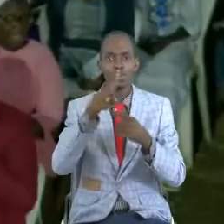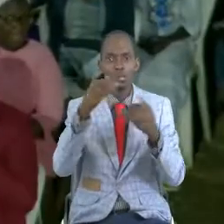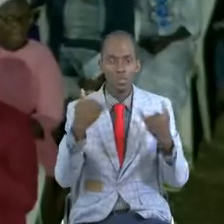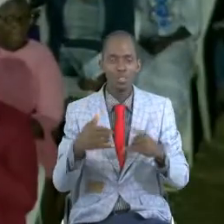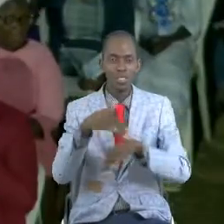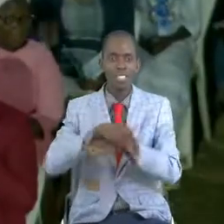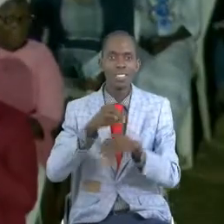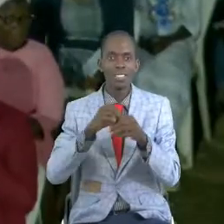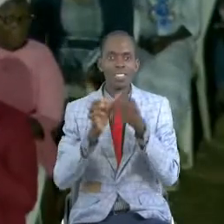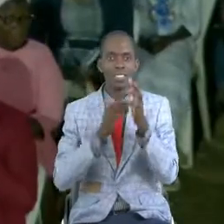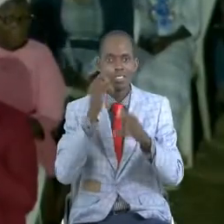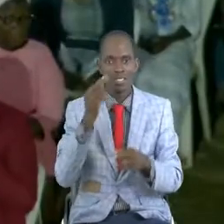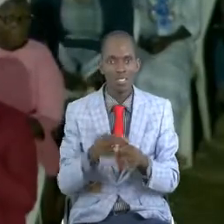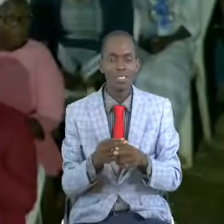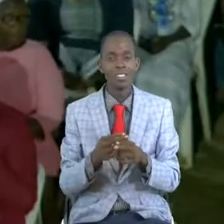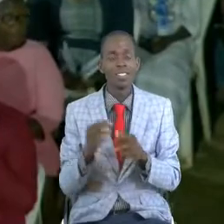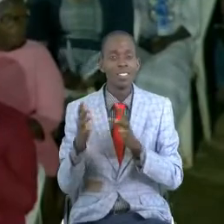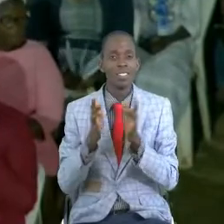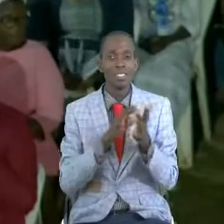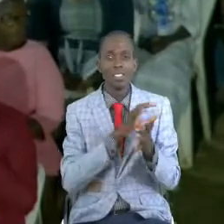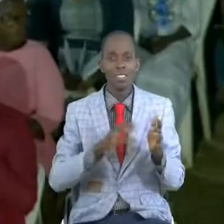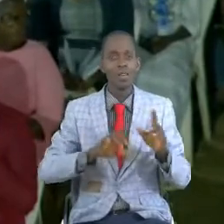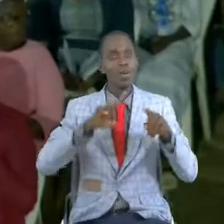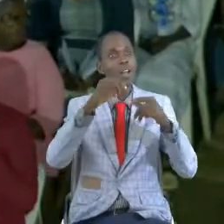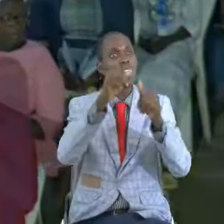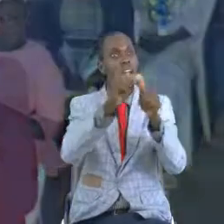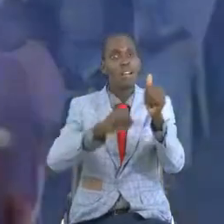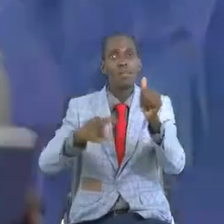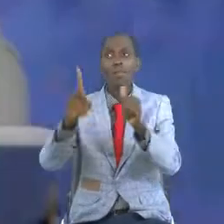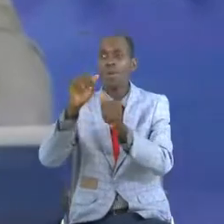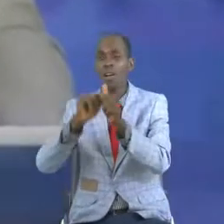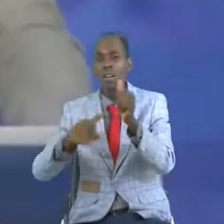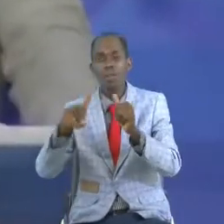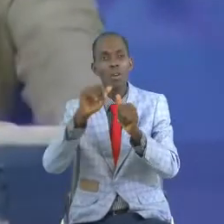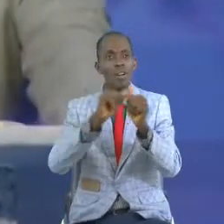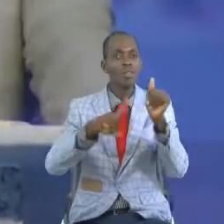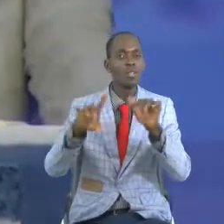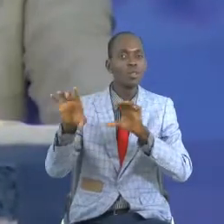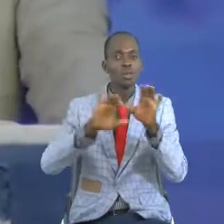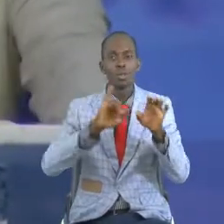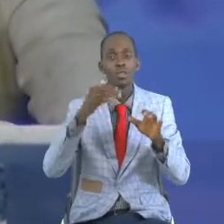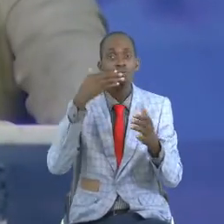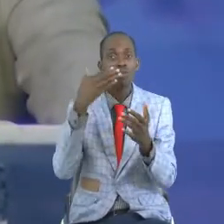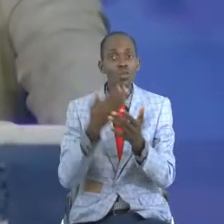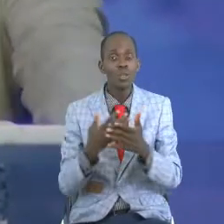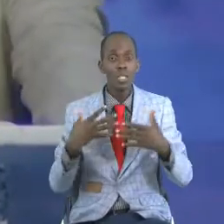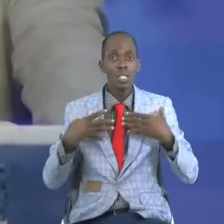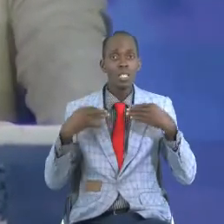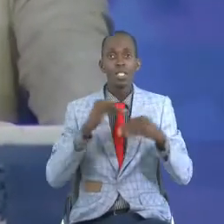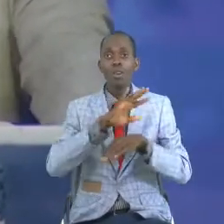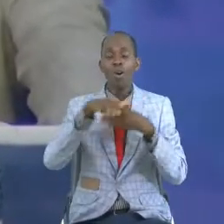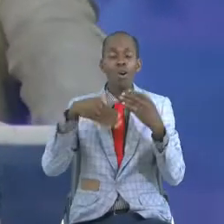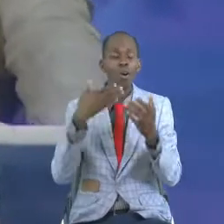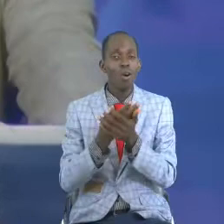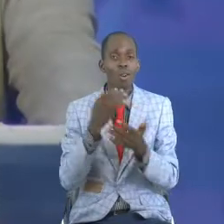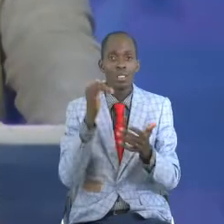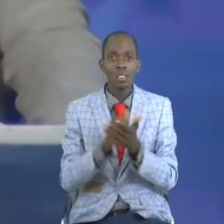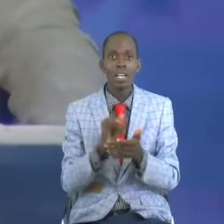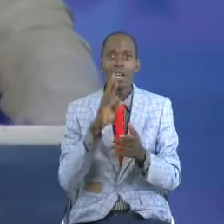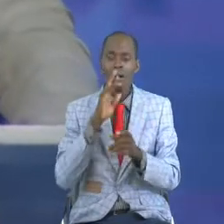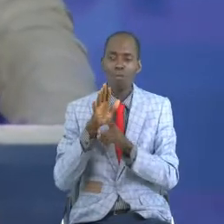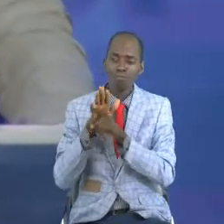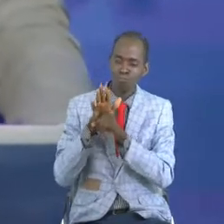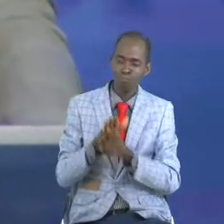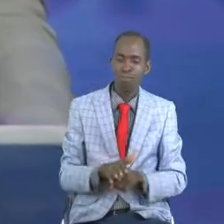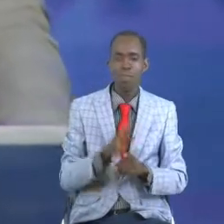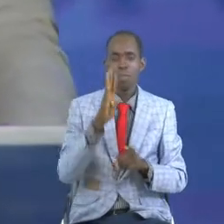he went about doing good healing all that were oppressed of the devil is greater than the